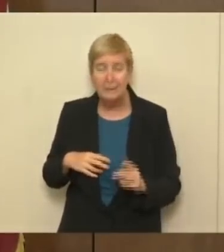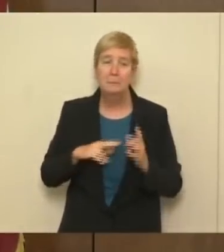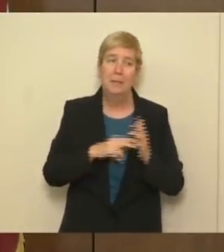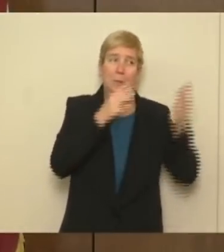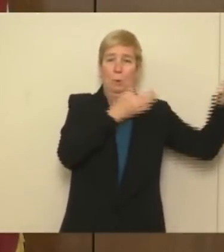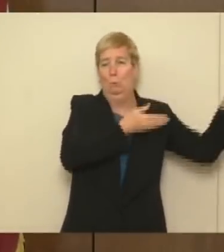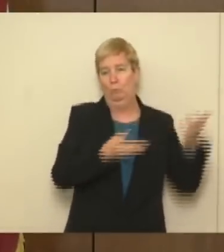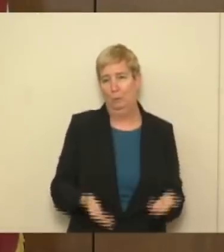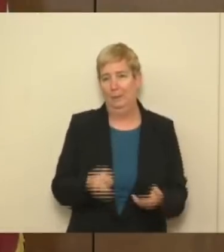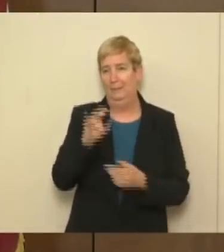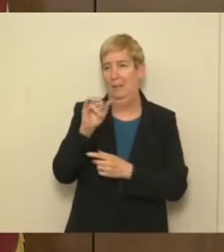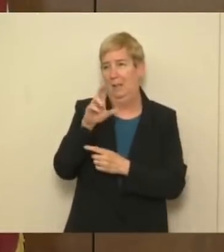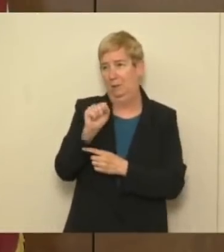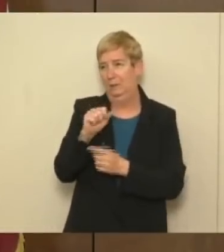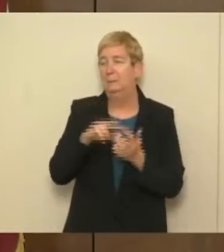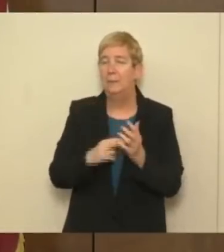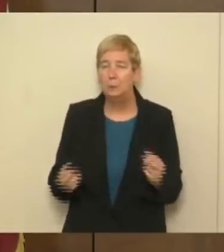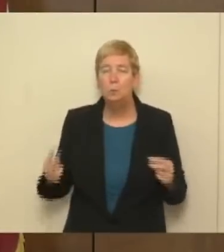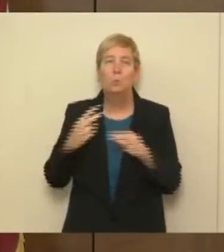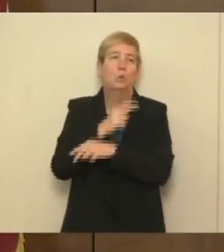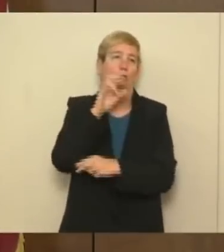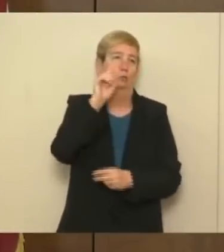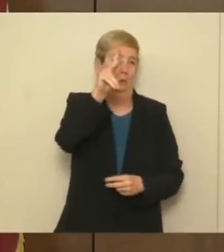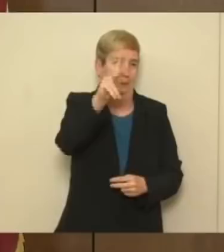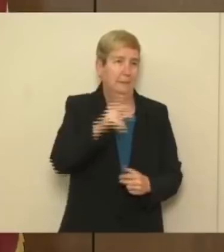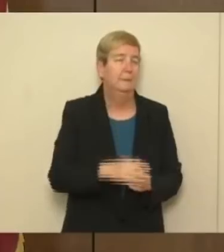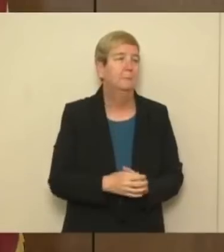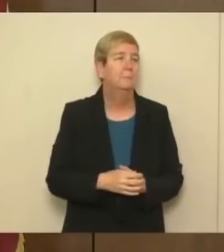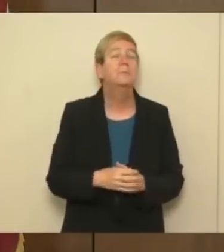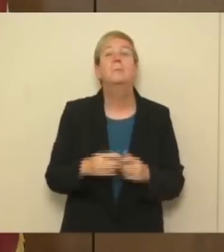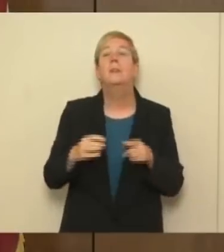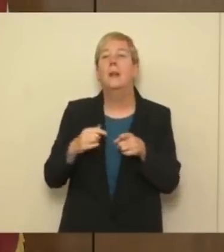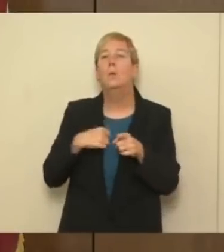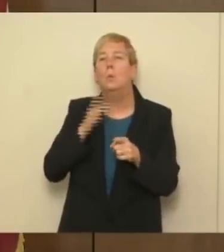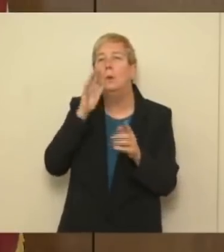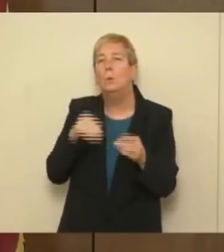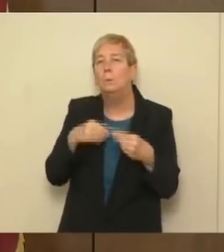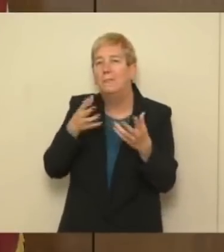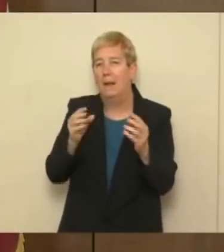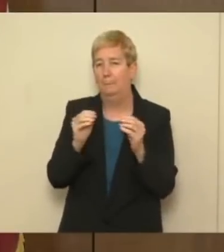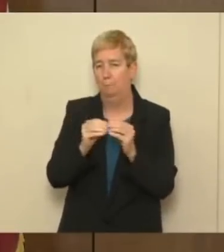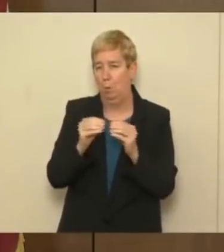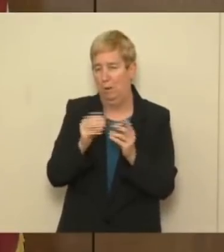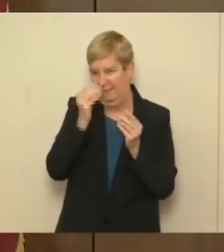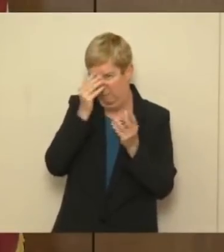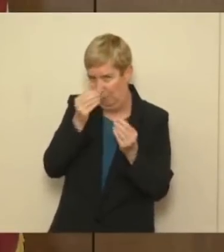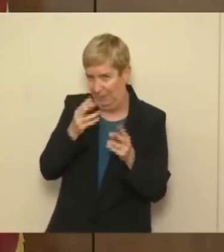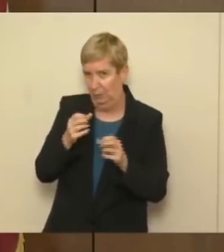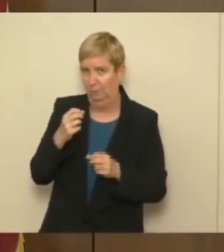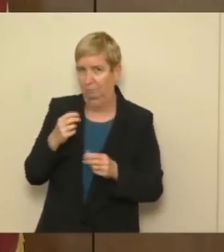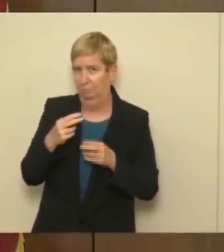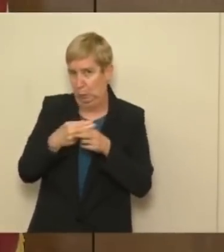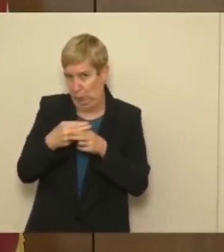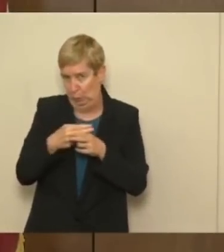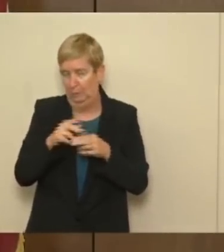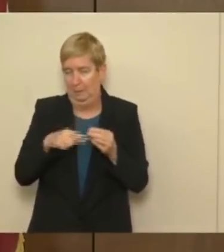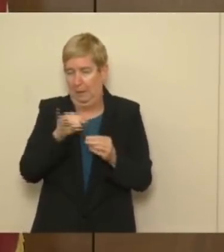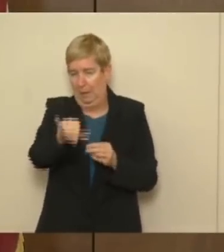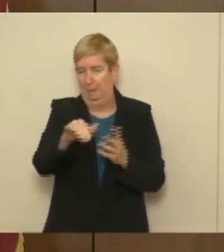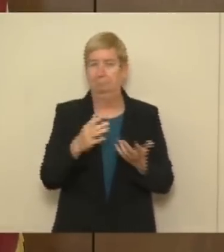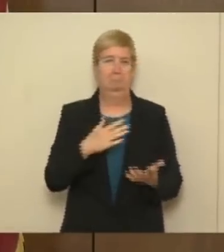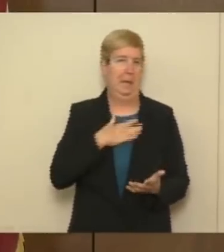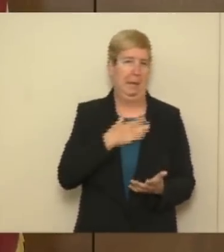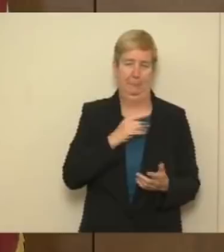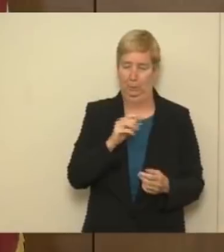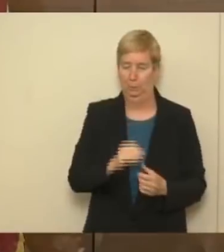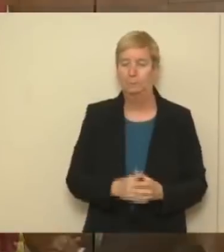Mexicans at risk. Next question. And we'll provide more contact tracing information to you directly. Happy to do that.